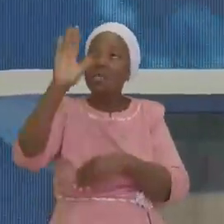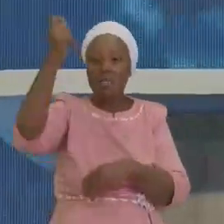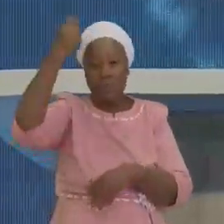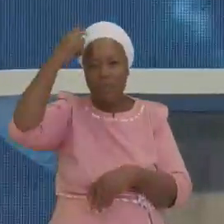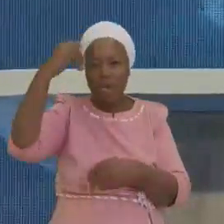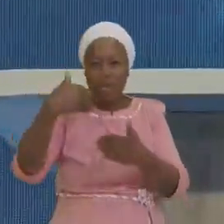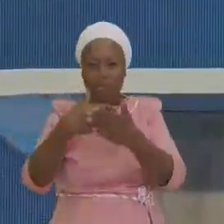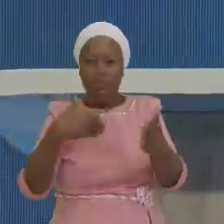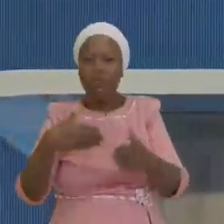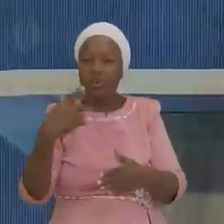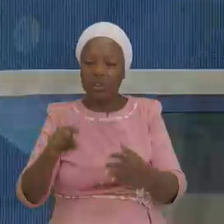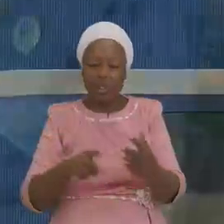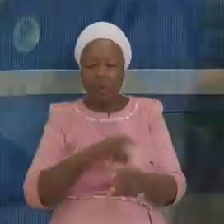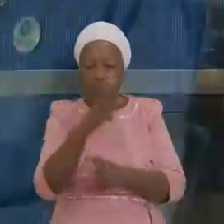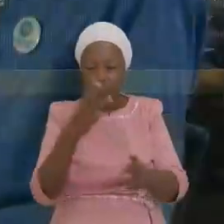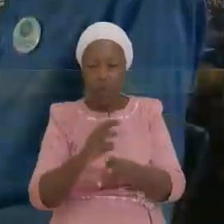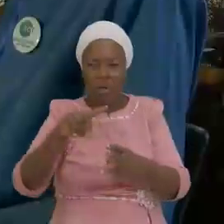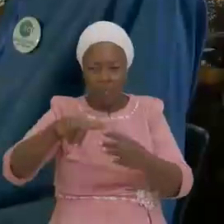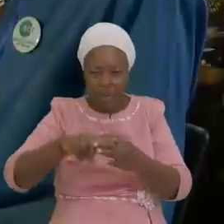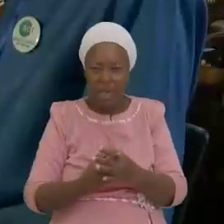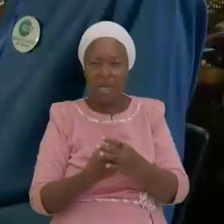the world began.